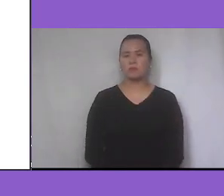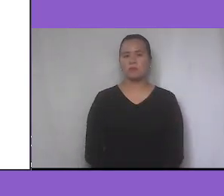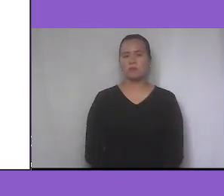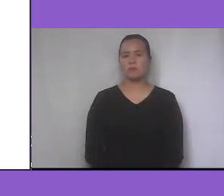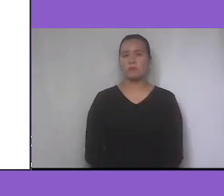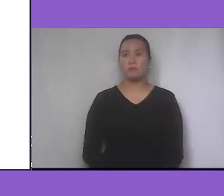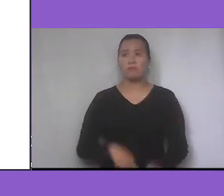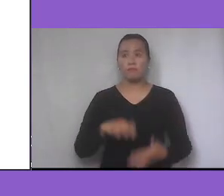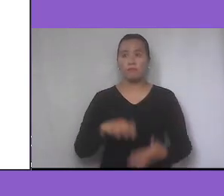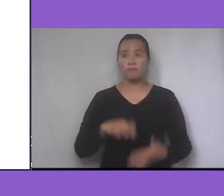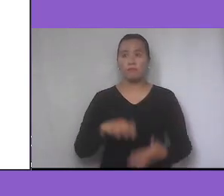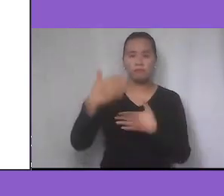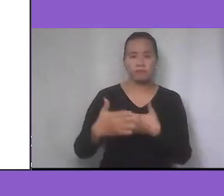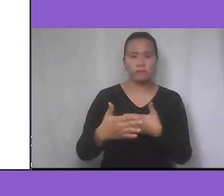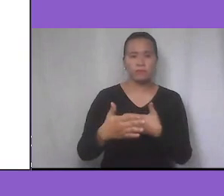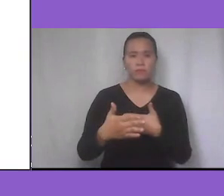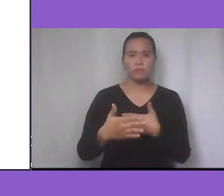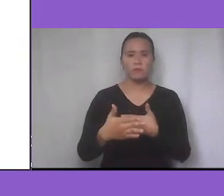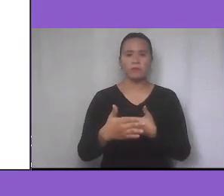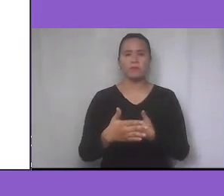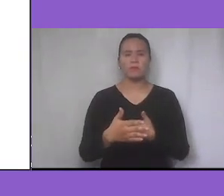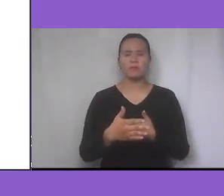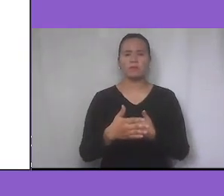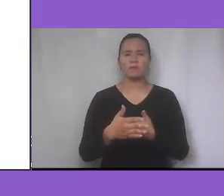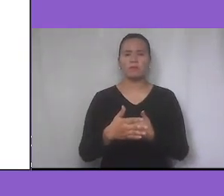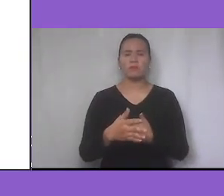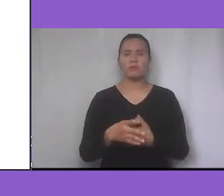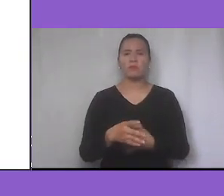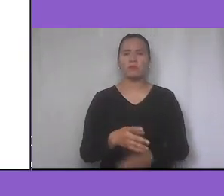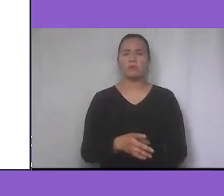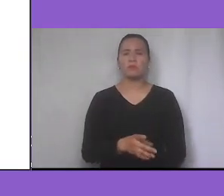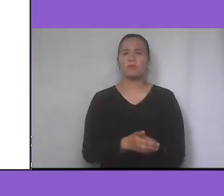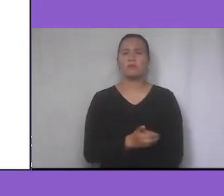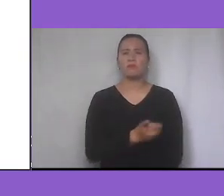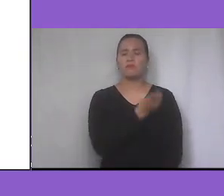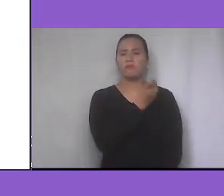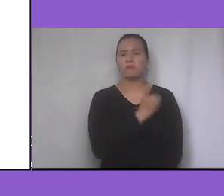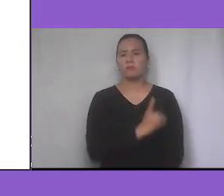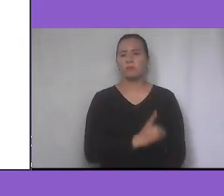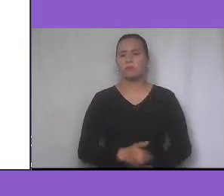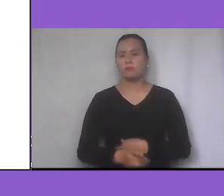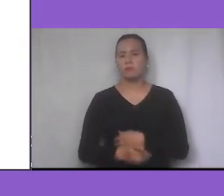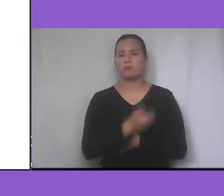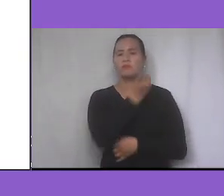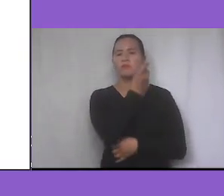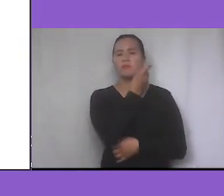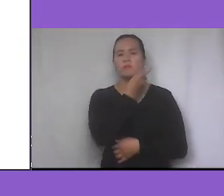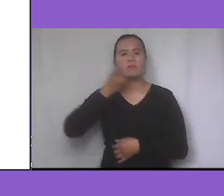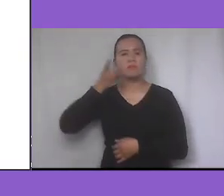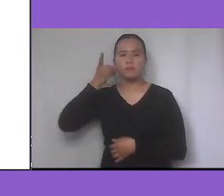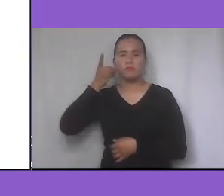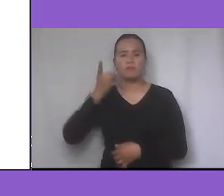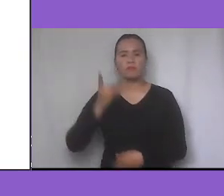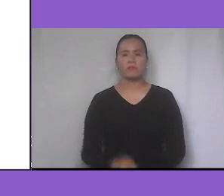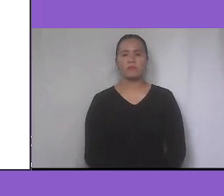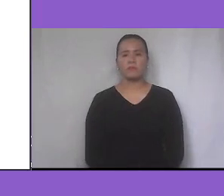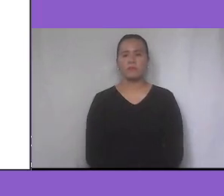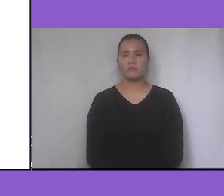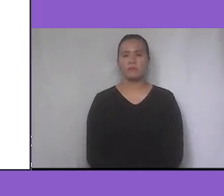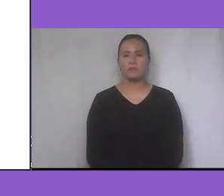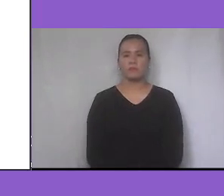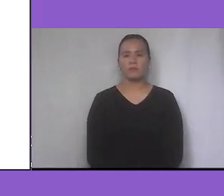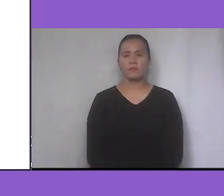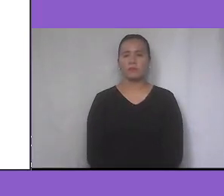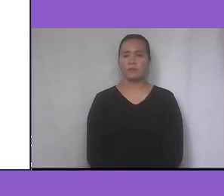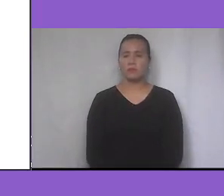A dessert is super sloppy. Lalo na kung ice cream, di ba? So that's another double S. Okay? And